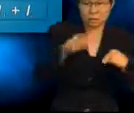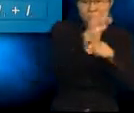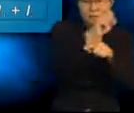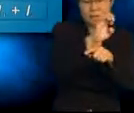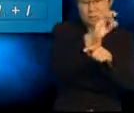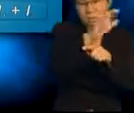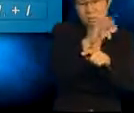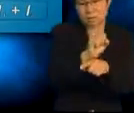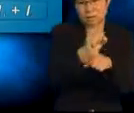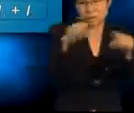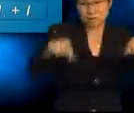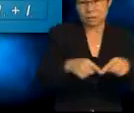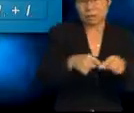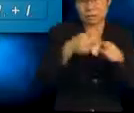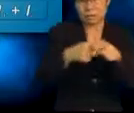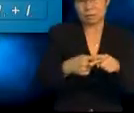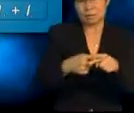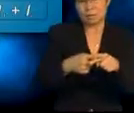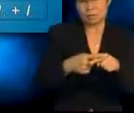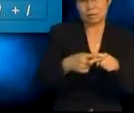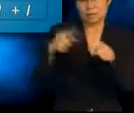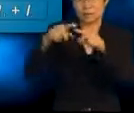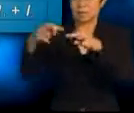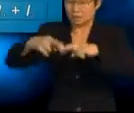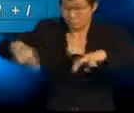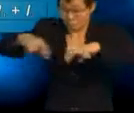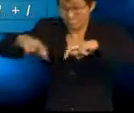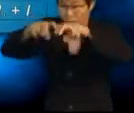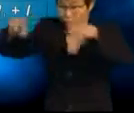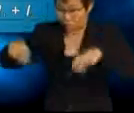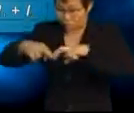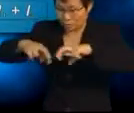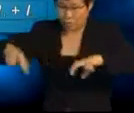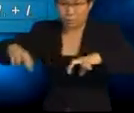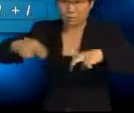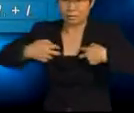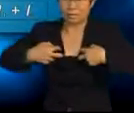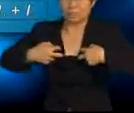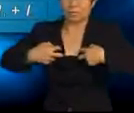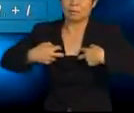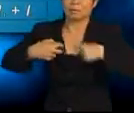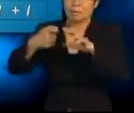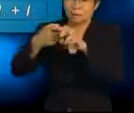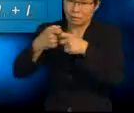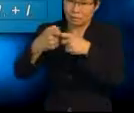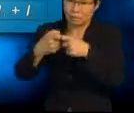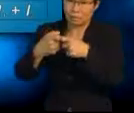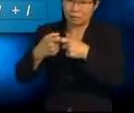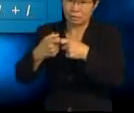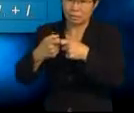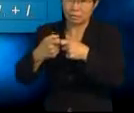the same. However, current in parallel circuits is the sum of current in its